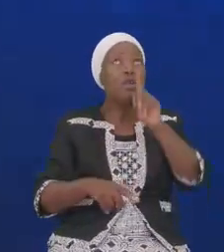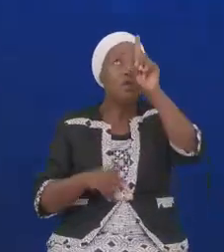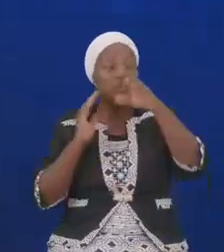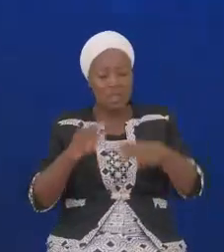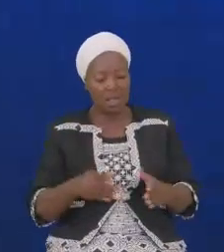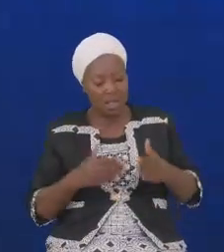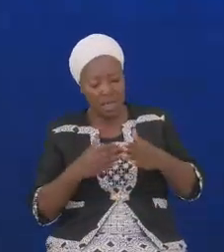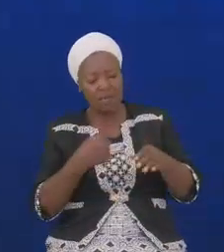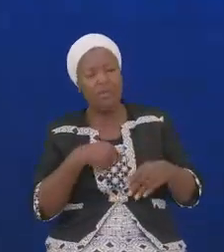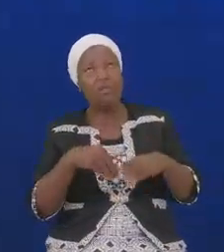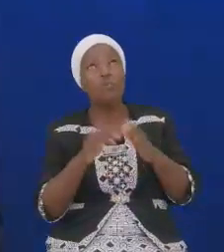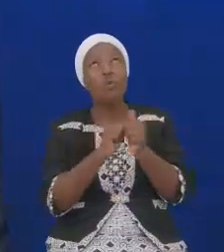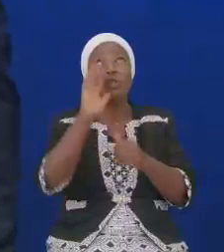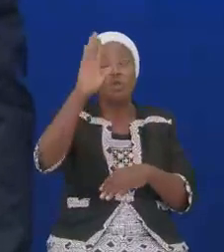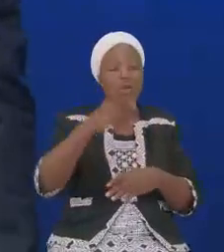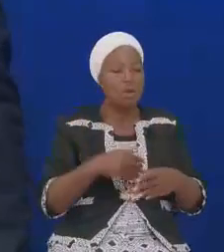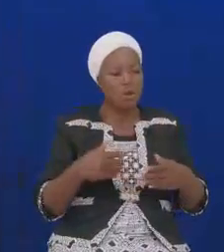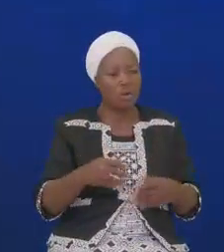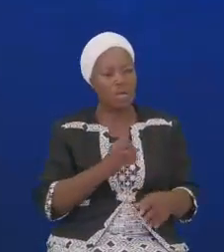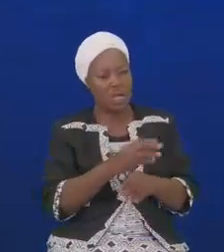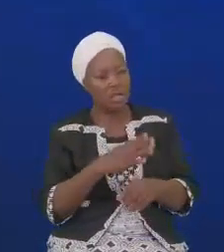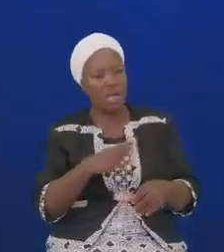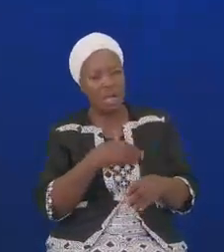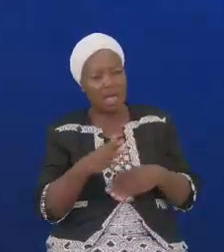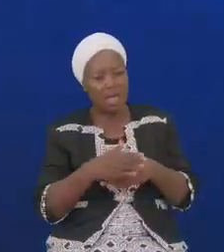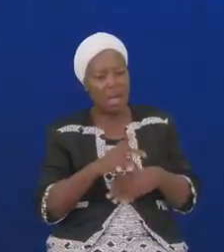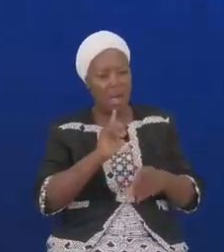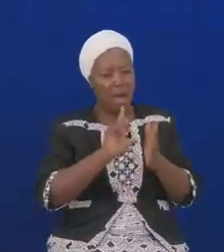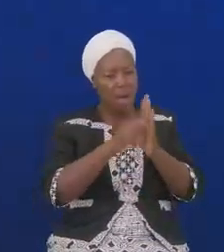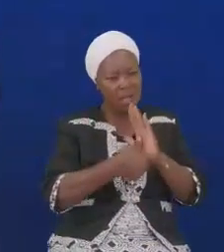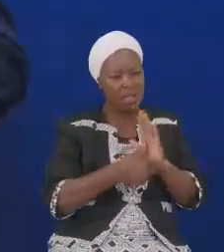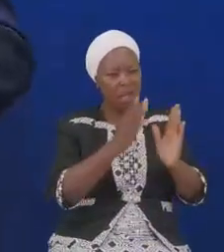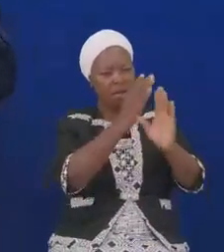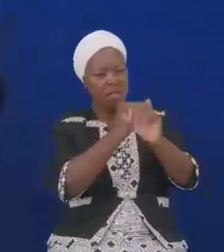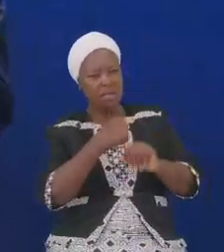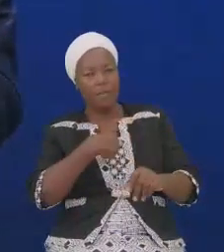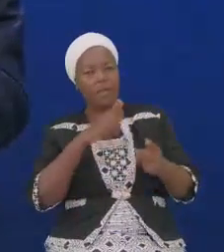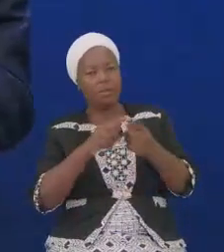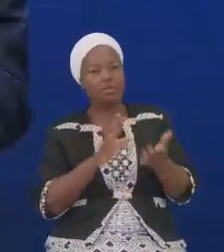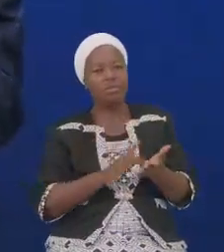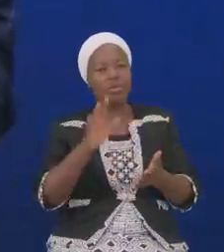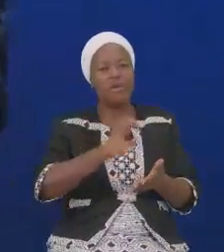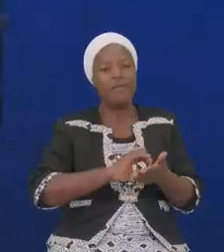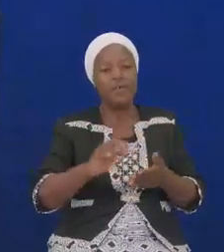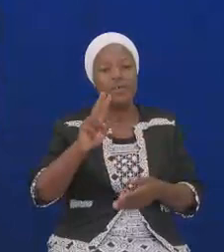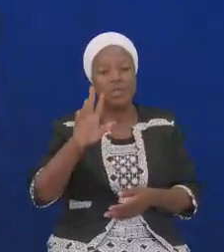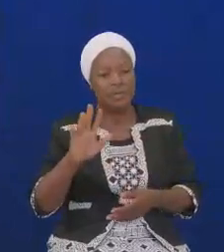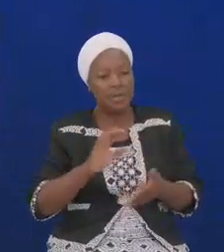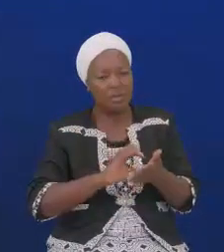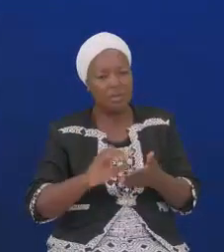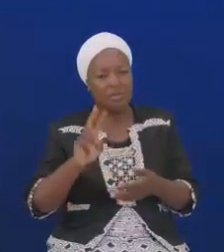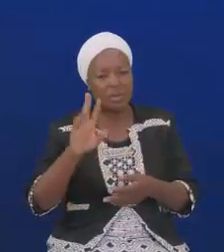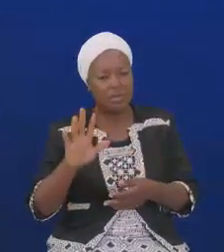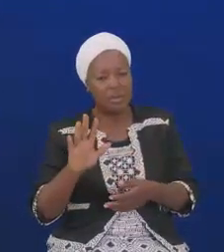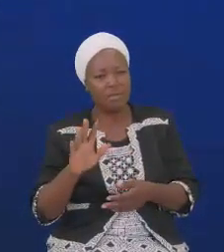with thy counsel, and afterward receive me to glory. Verse 25, in verse